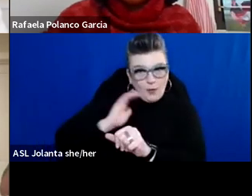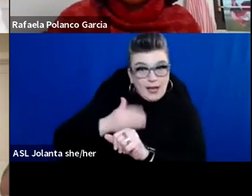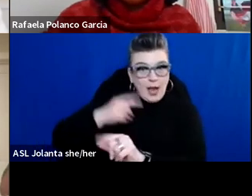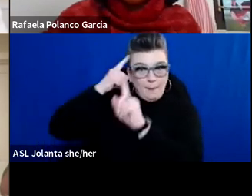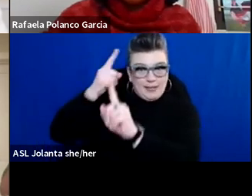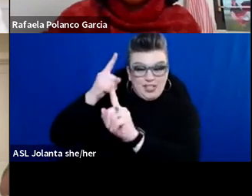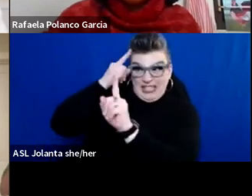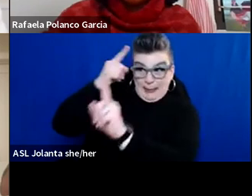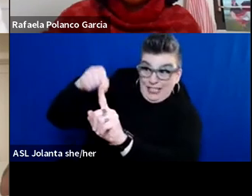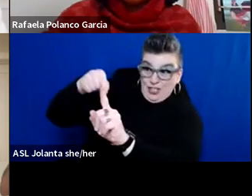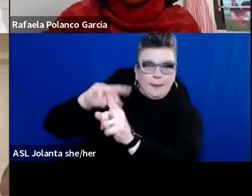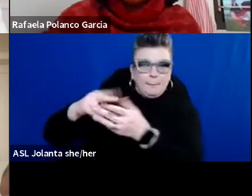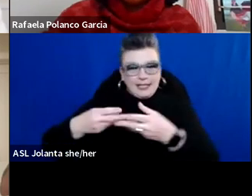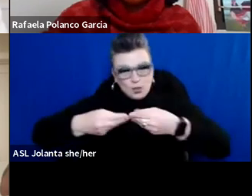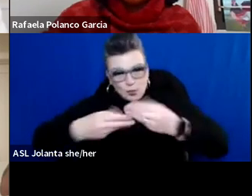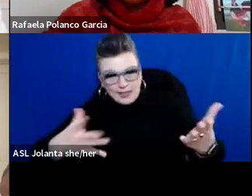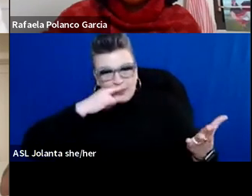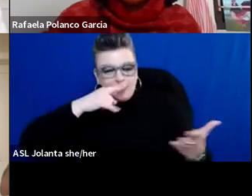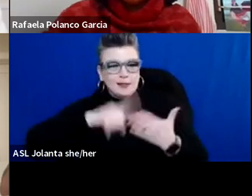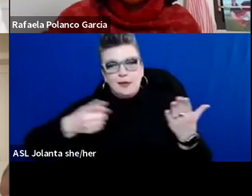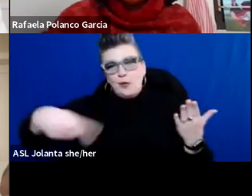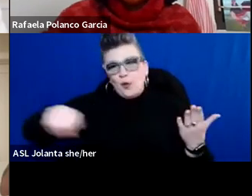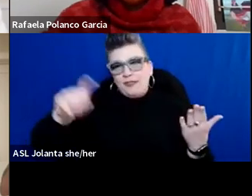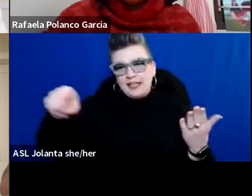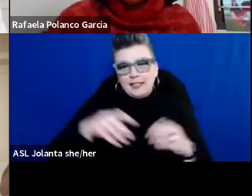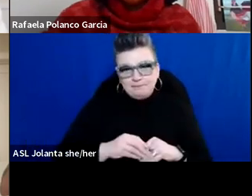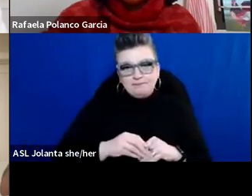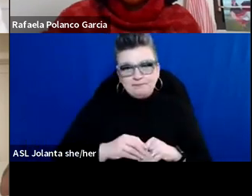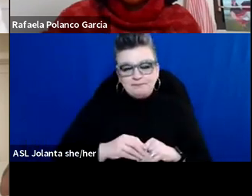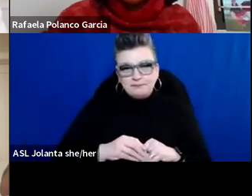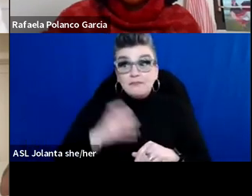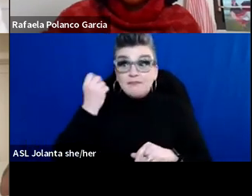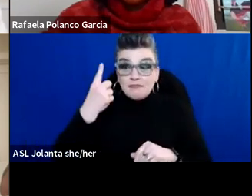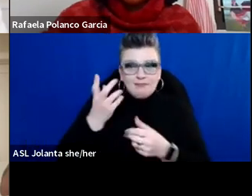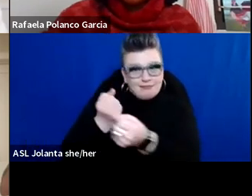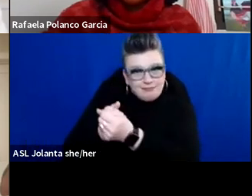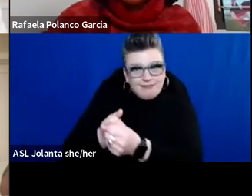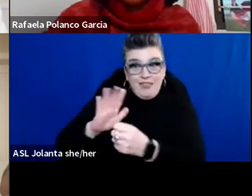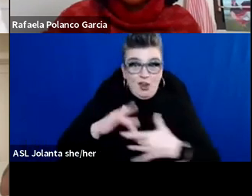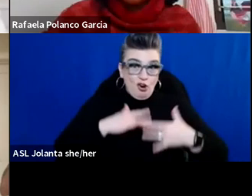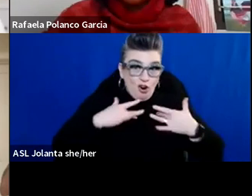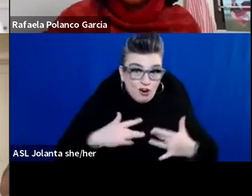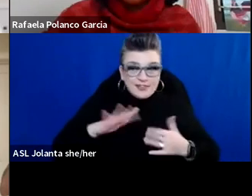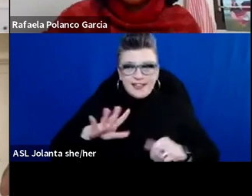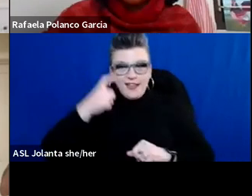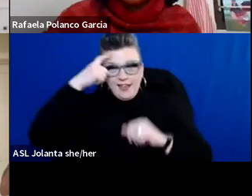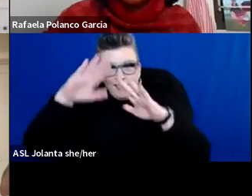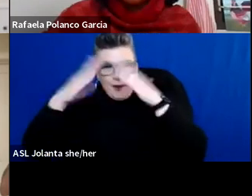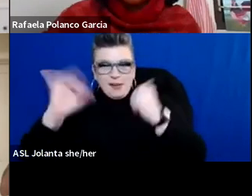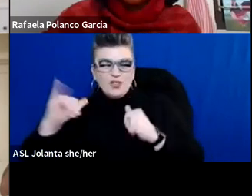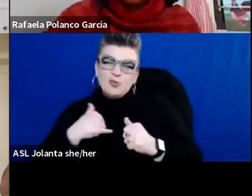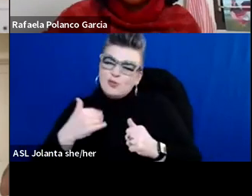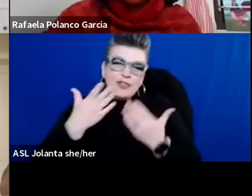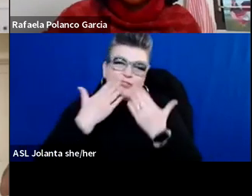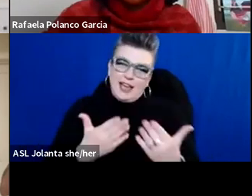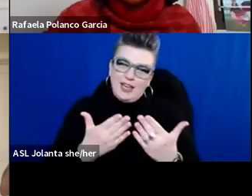to give kids what they need so we'll work with their heart and their minds and so thank you so much i know that you've spent your